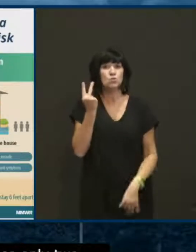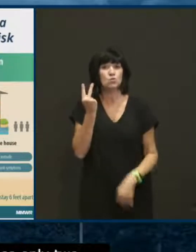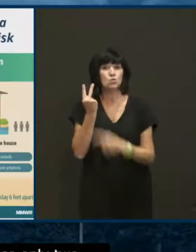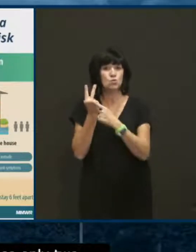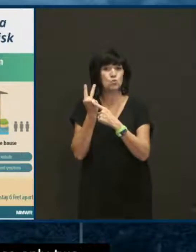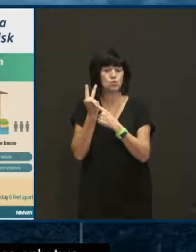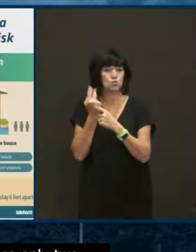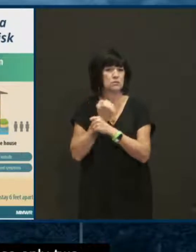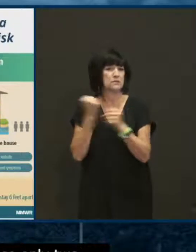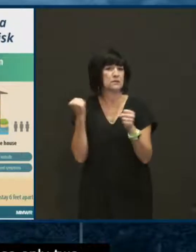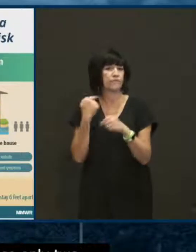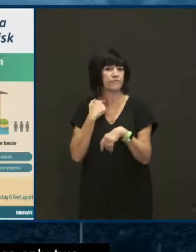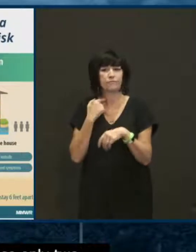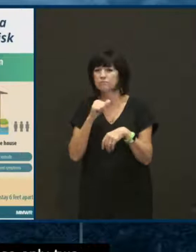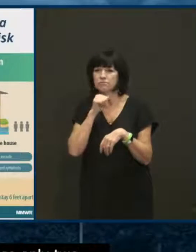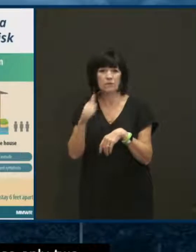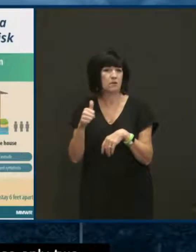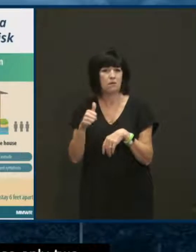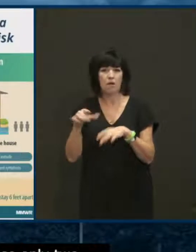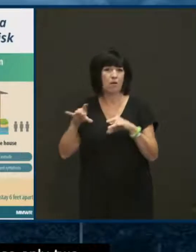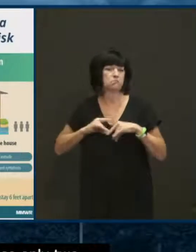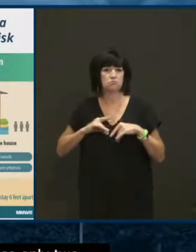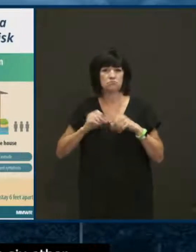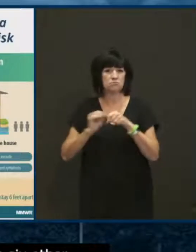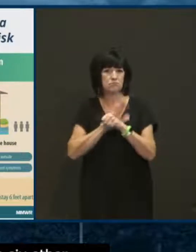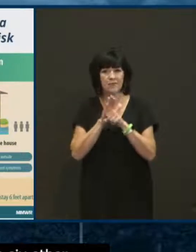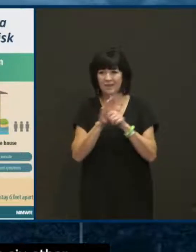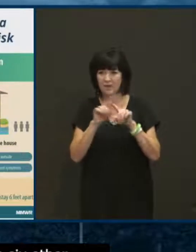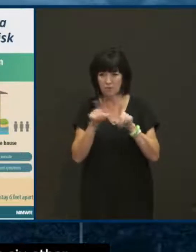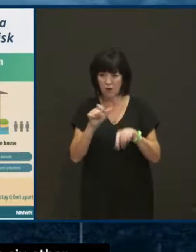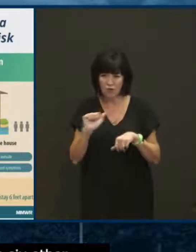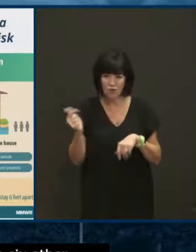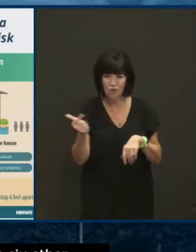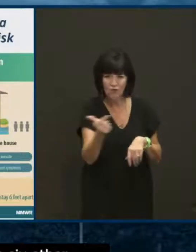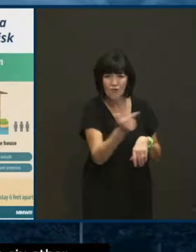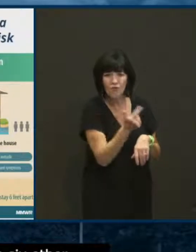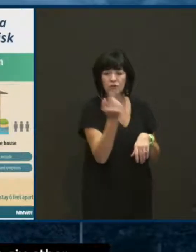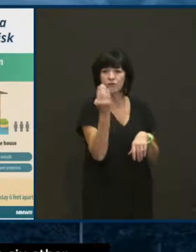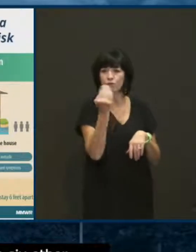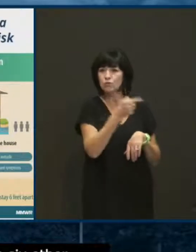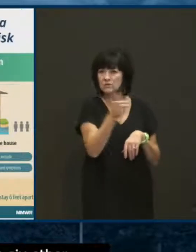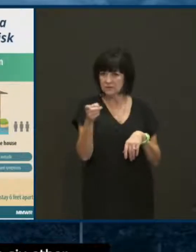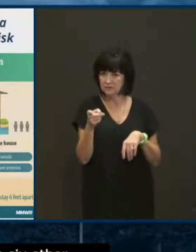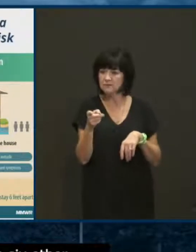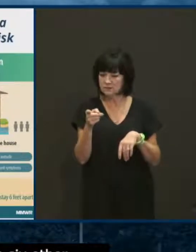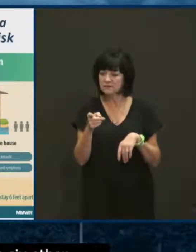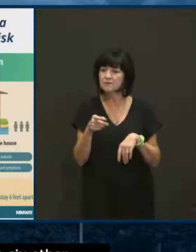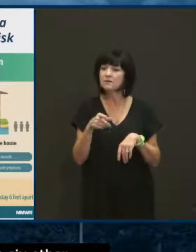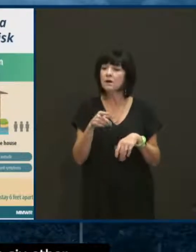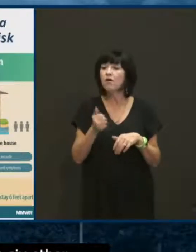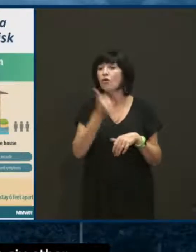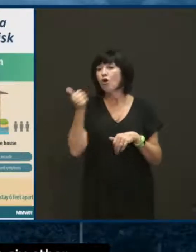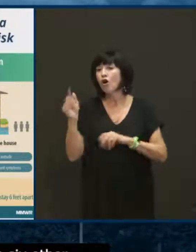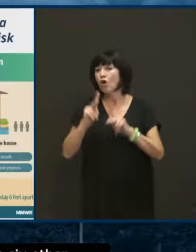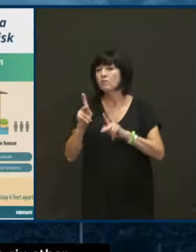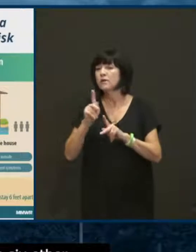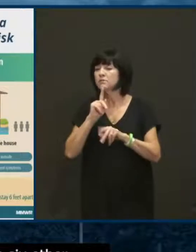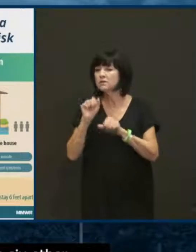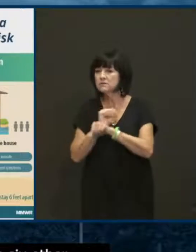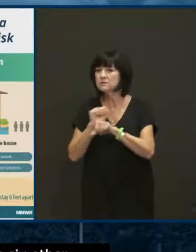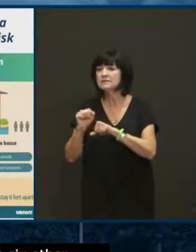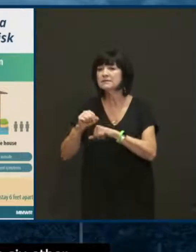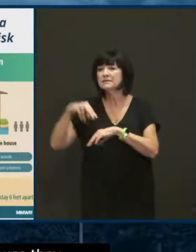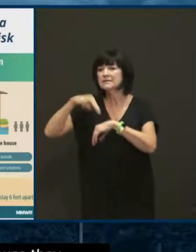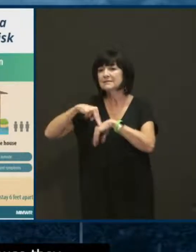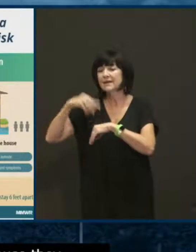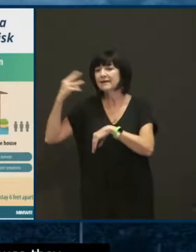other relatives that visited, but they didn't stay inside the house. They mostly stayed outside and social distanced and wore face